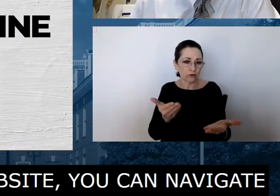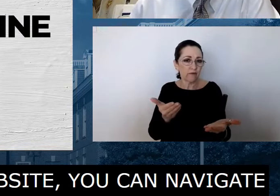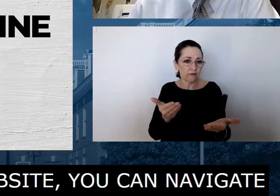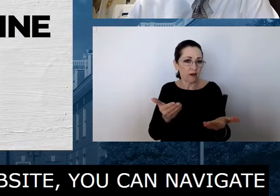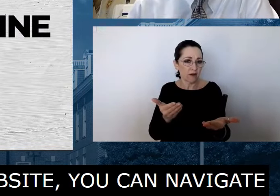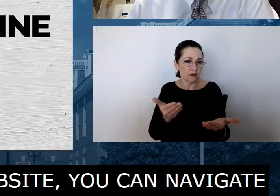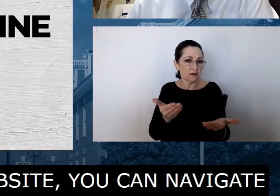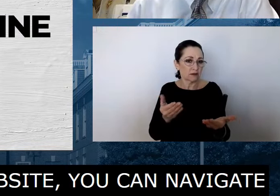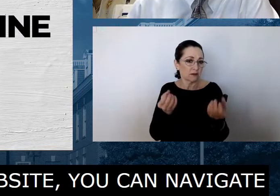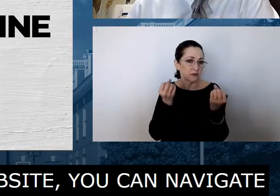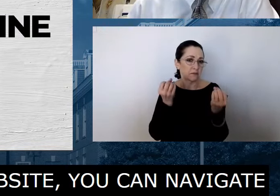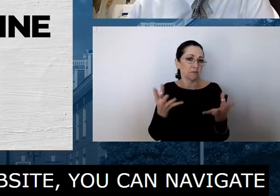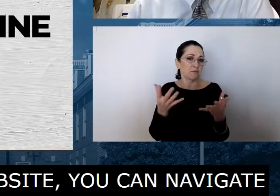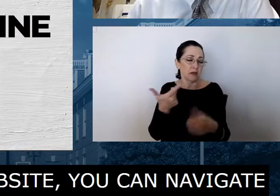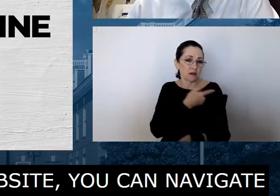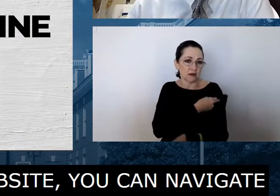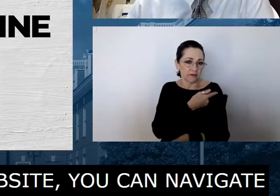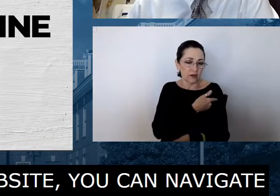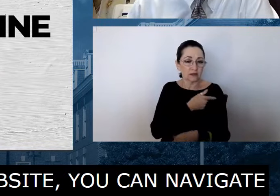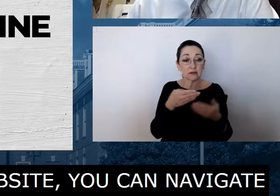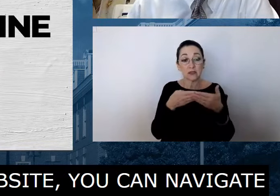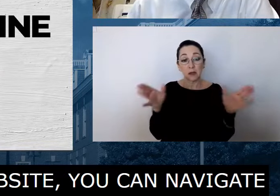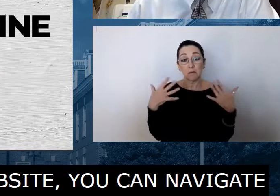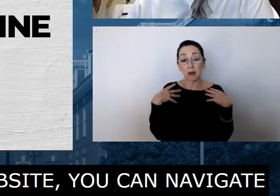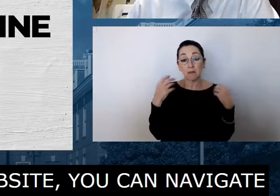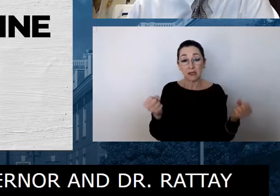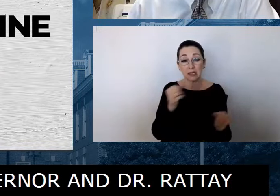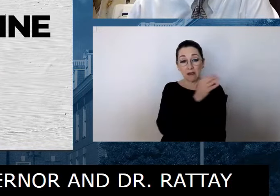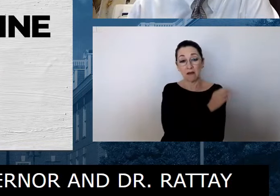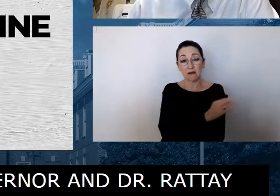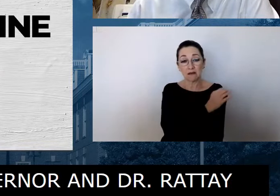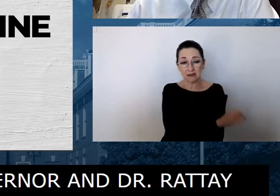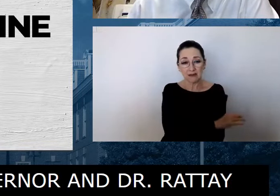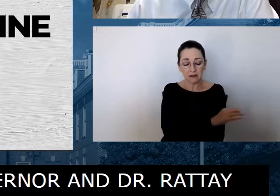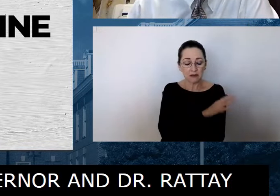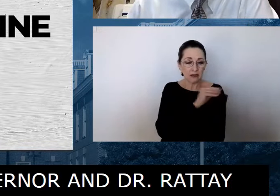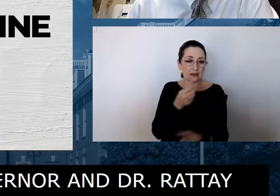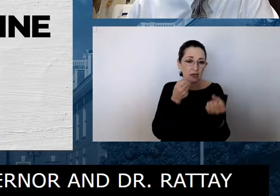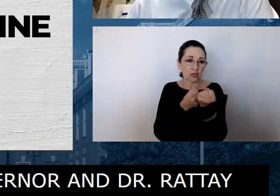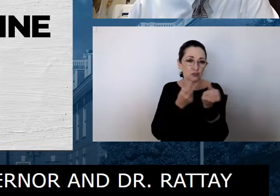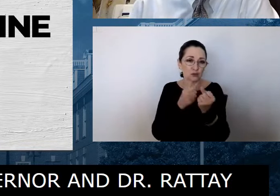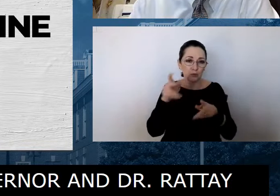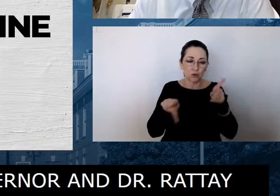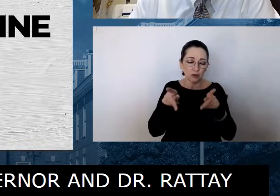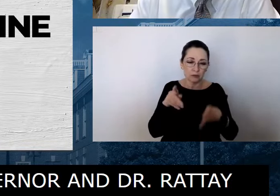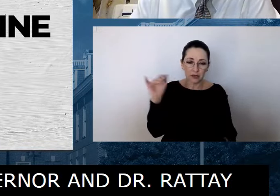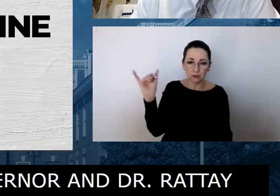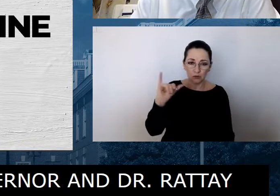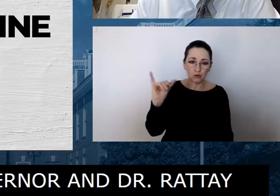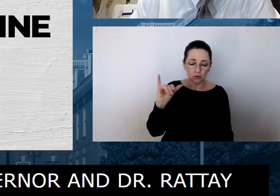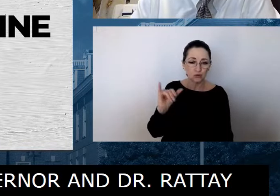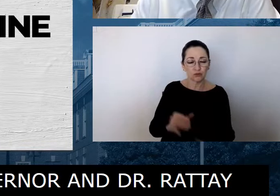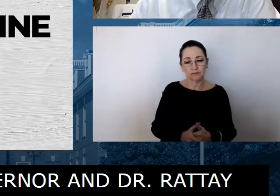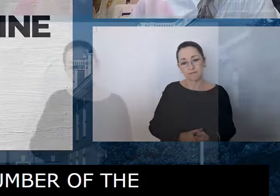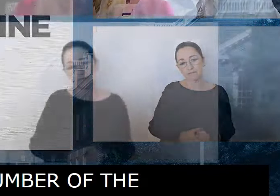vaccinations, but we also have the public health clinics there to support people as well. So with that, Governor, I'll turn it back to